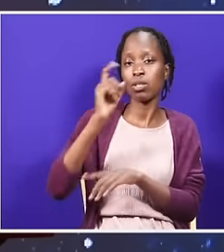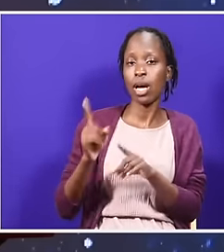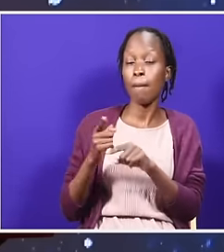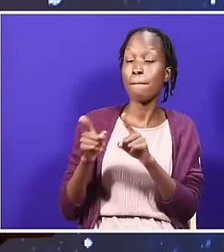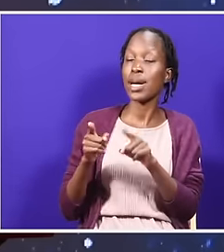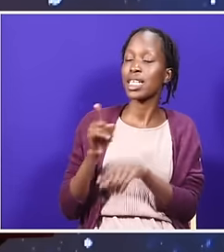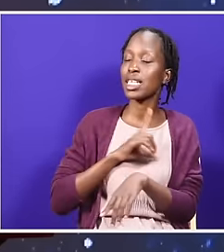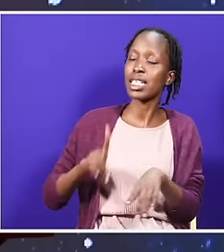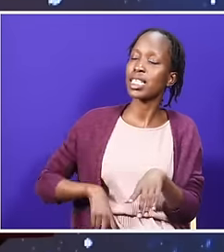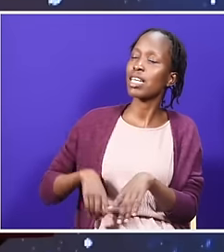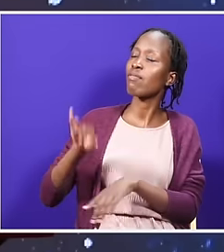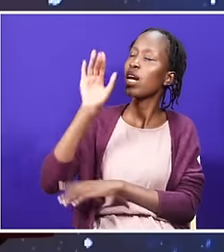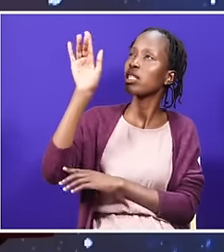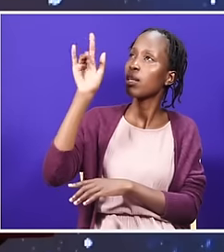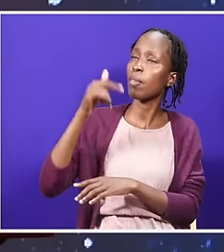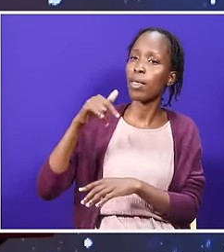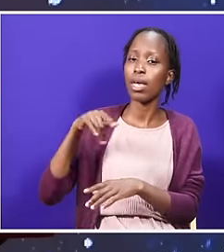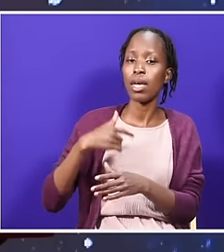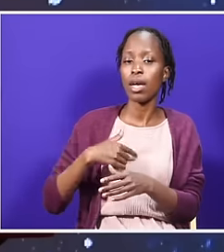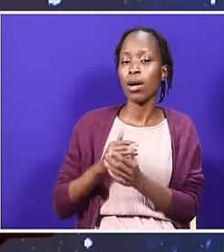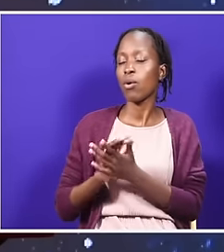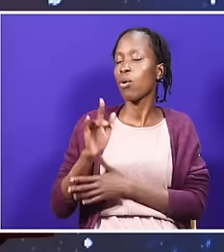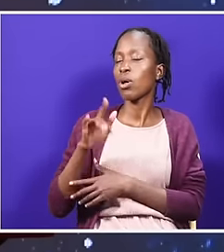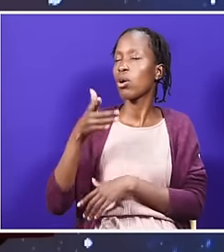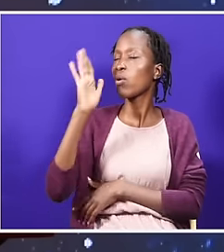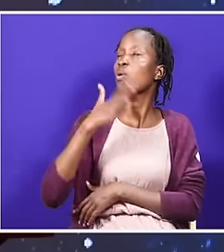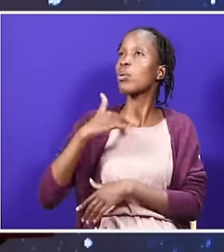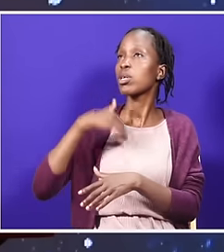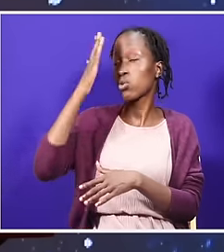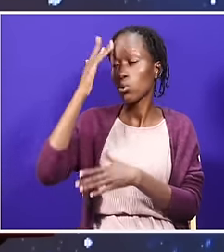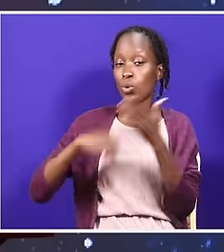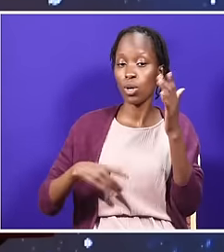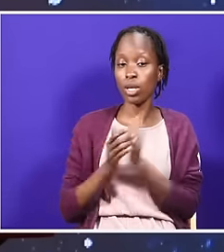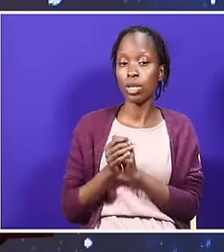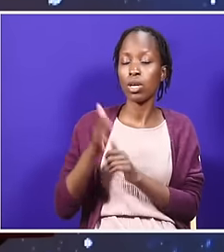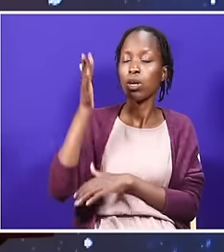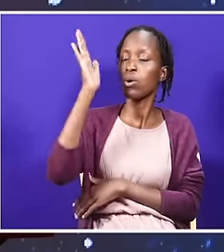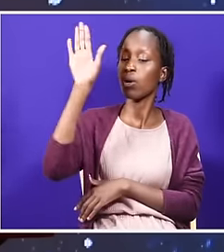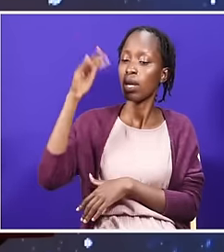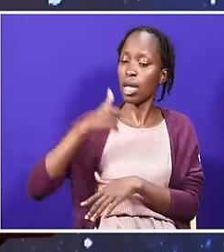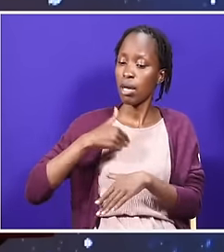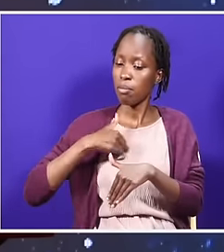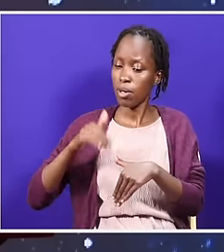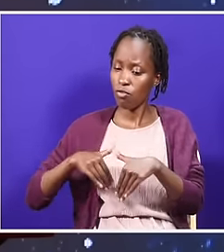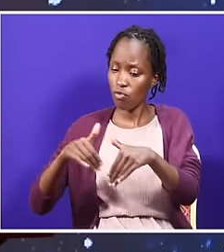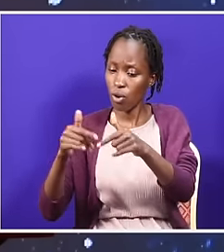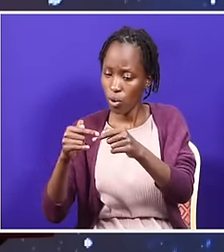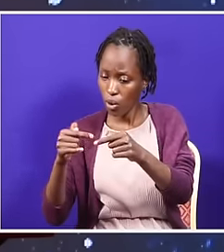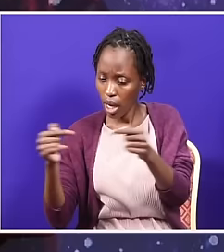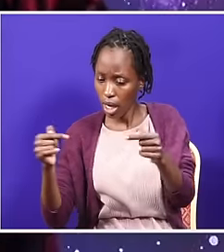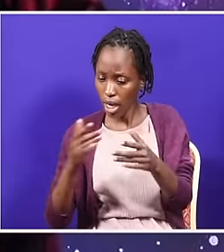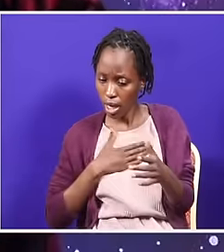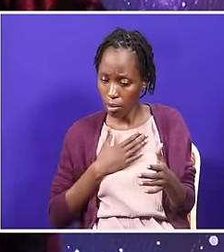He says, now, what else do I need to know now? God, shall I chase after this band of